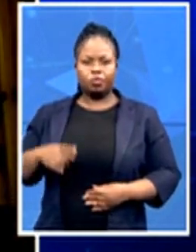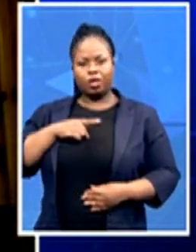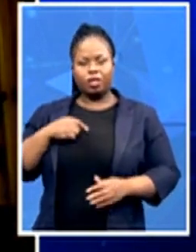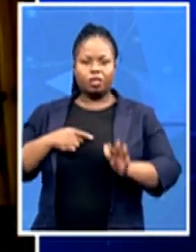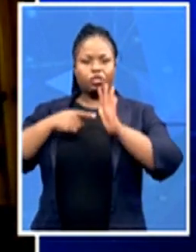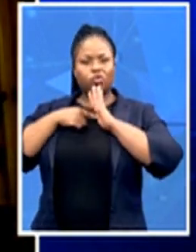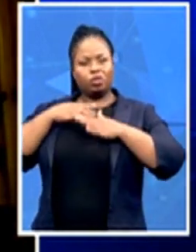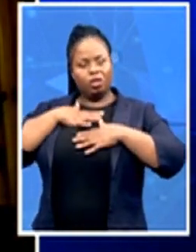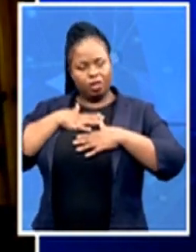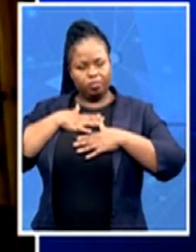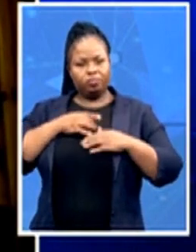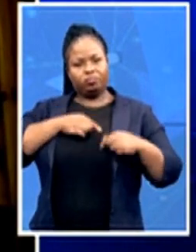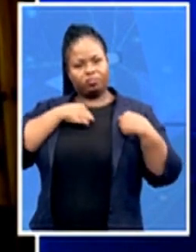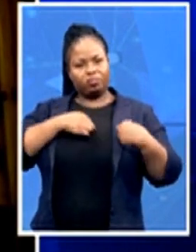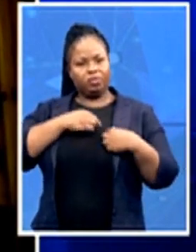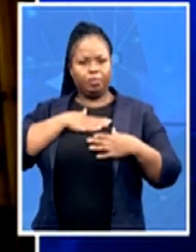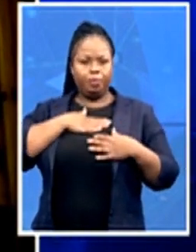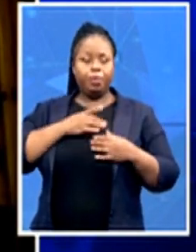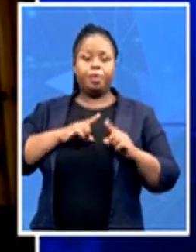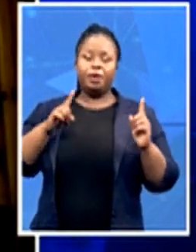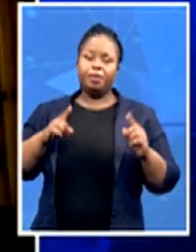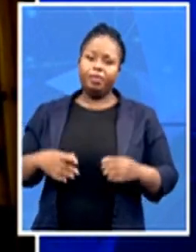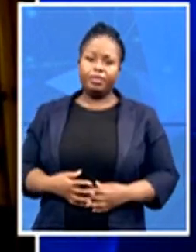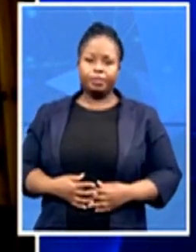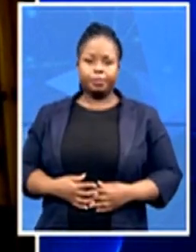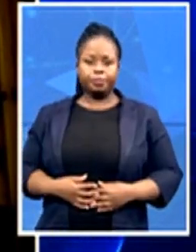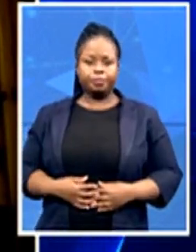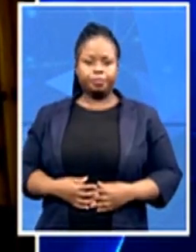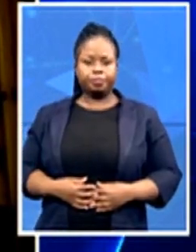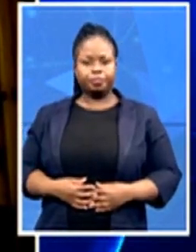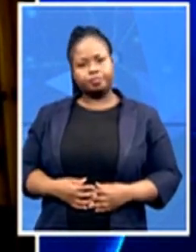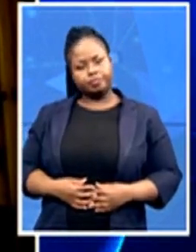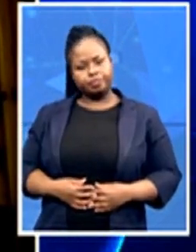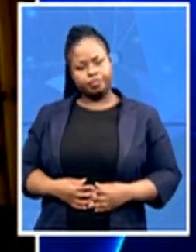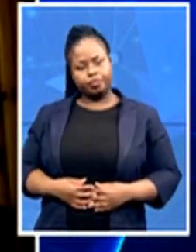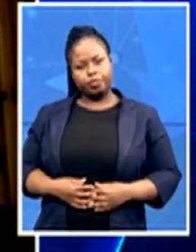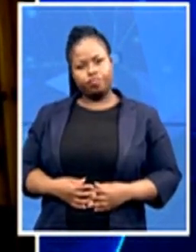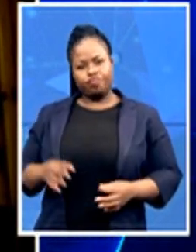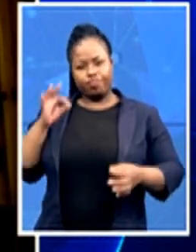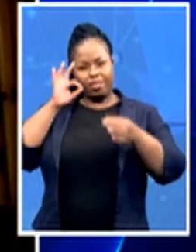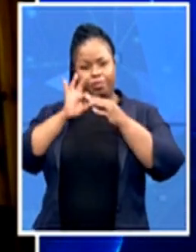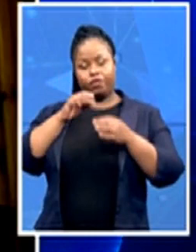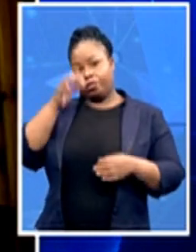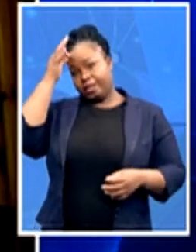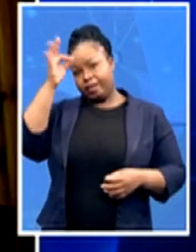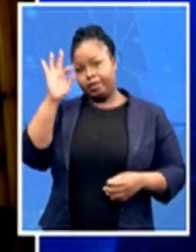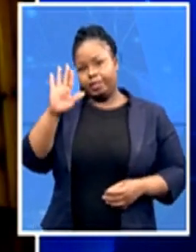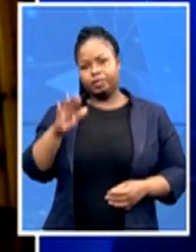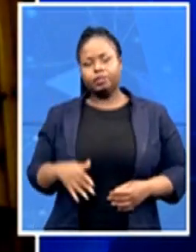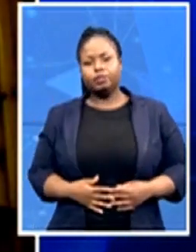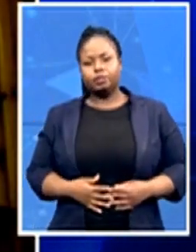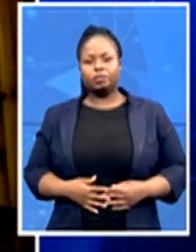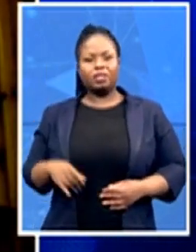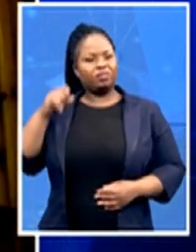certain extent, or maybe particularly with, in terms of government, we've been ignored so much over the last